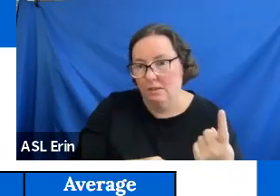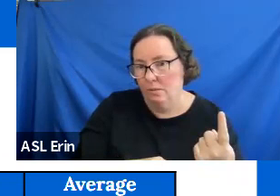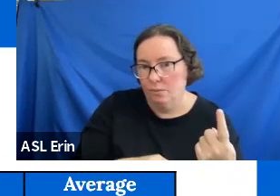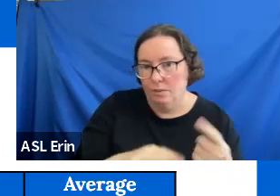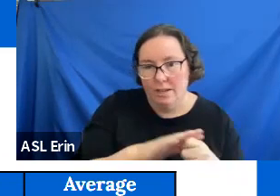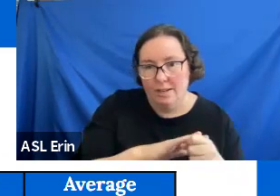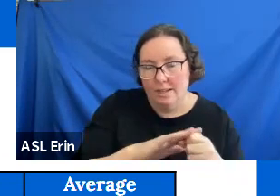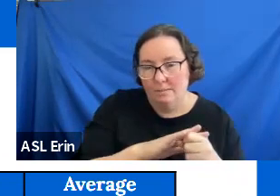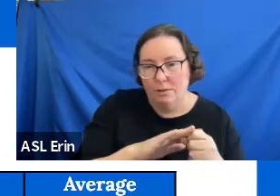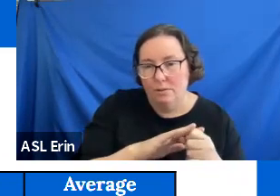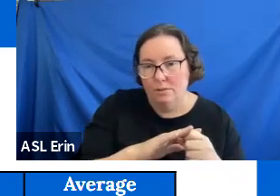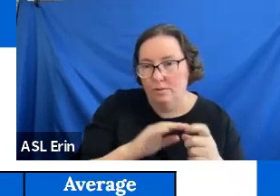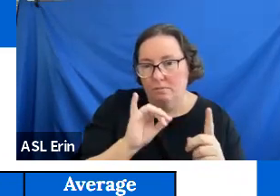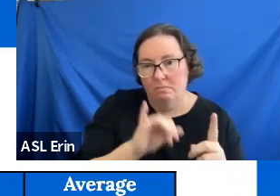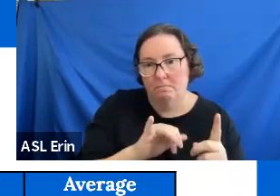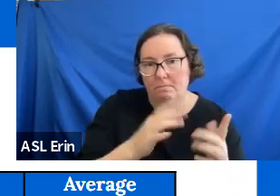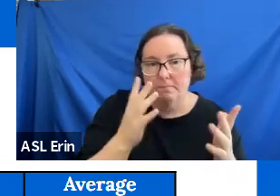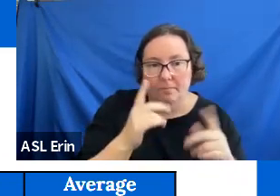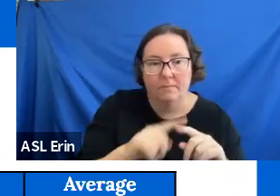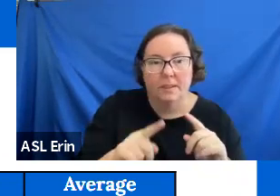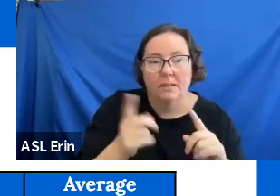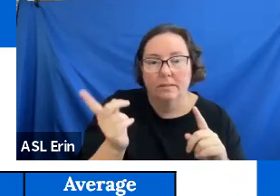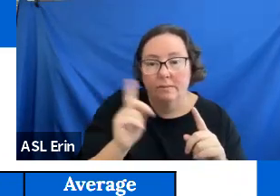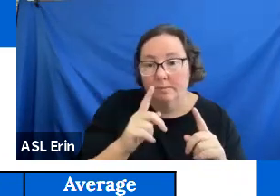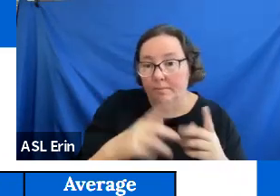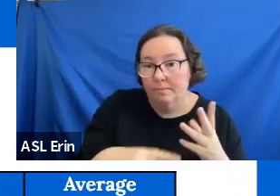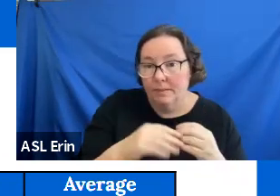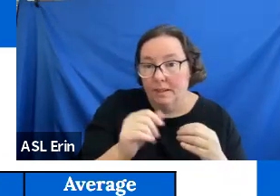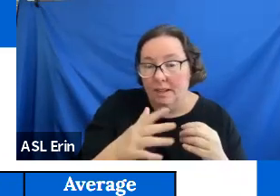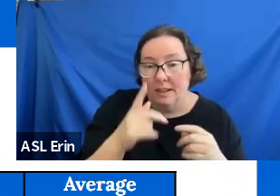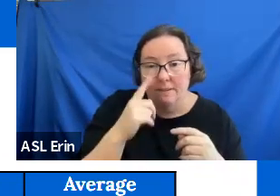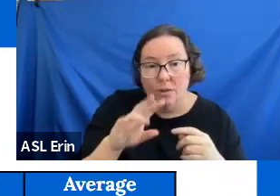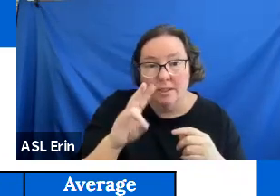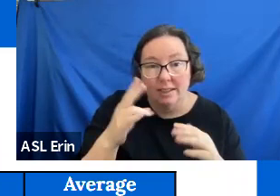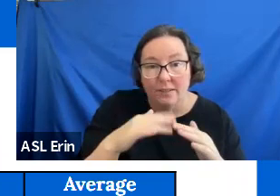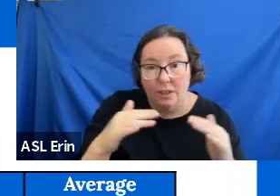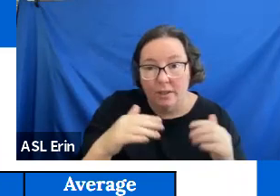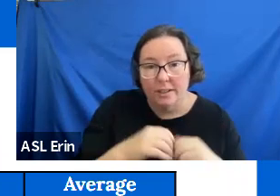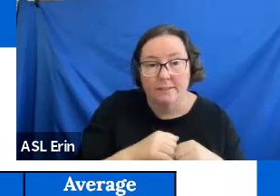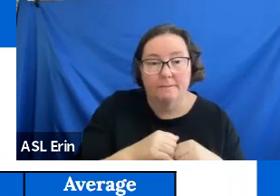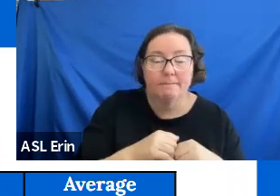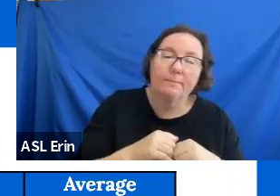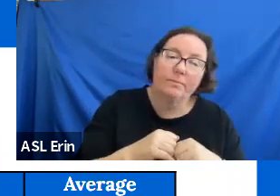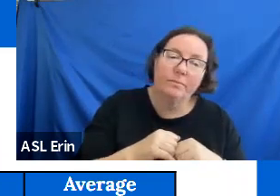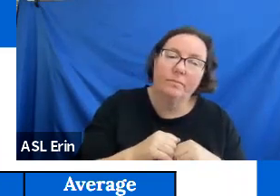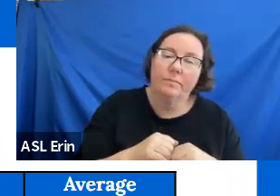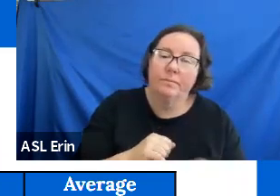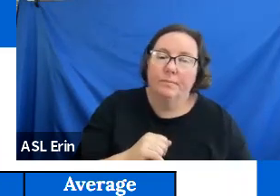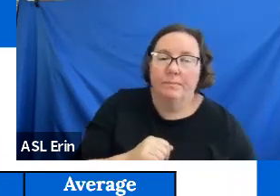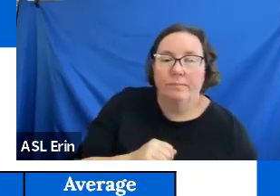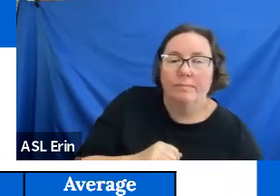the headline. I don't know, Ms. Hogan, if you want to add anything for 7th grade, and I see we also have some